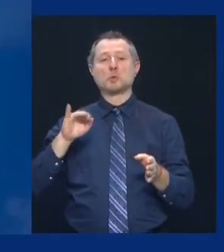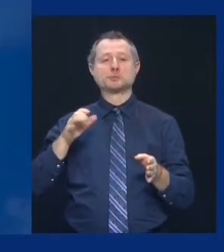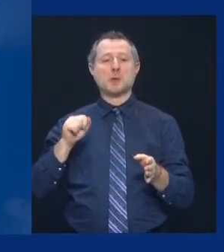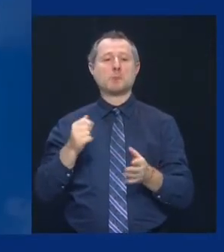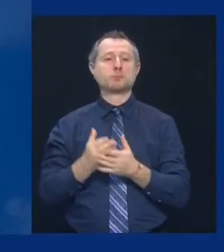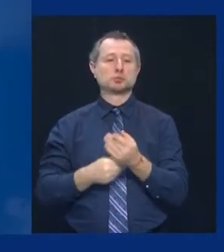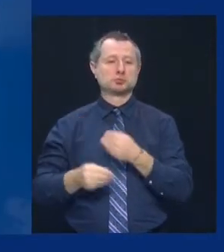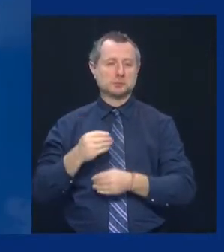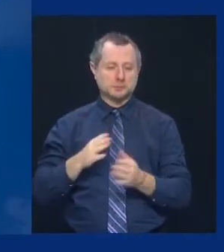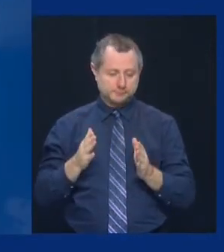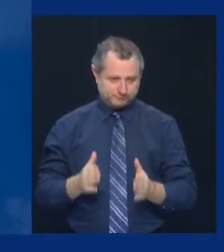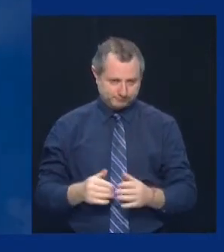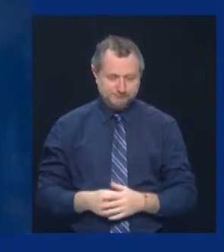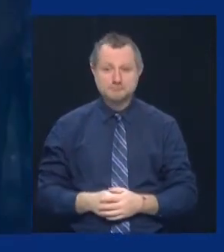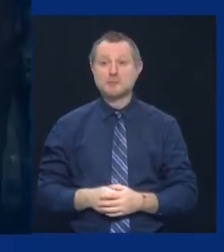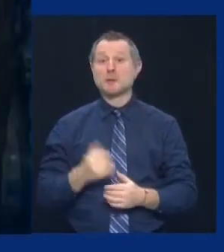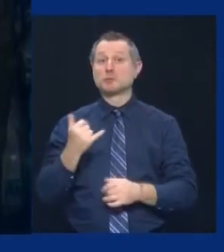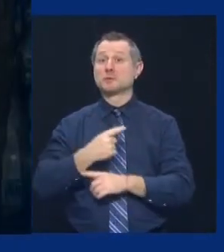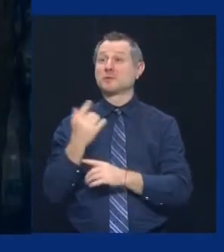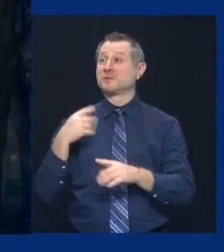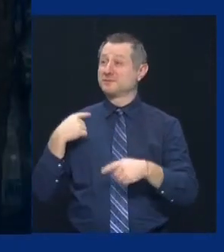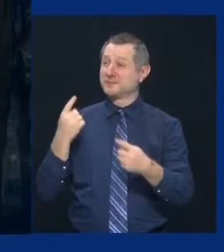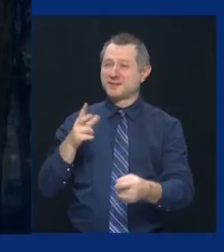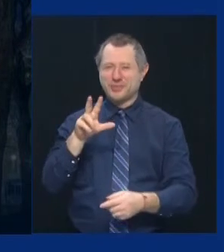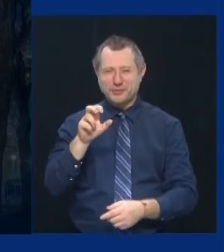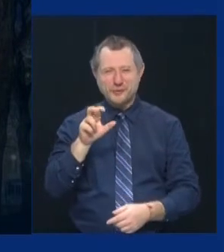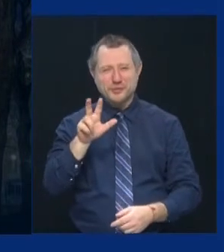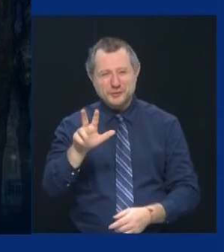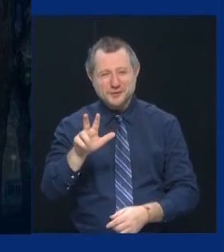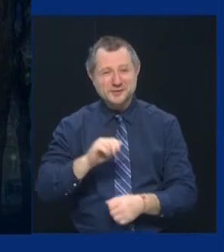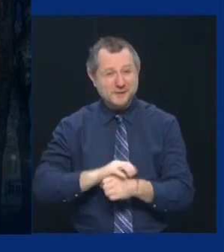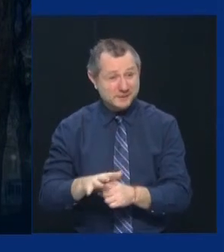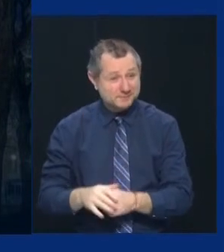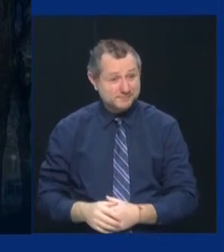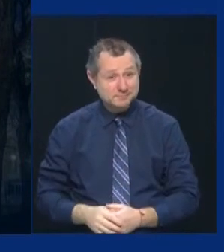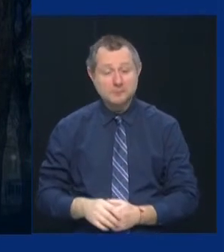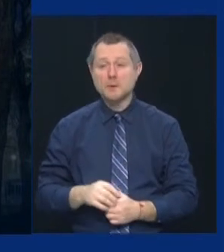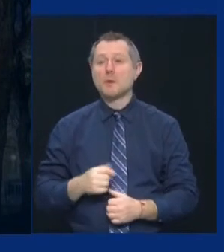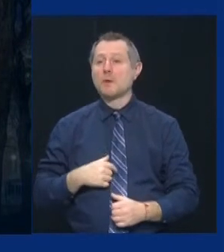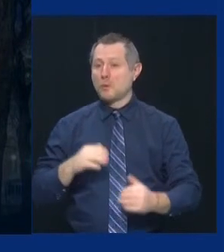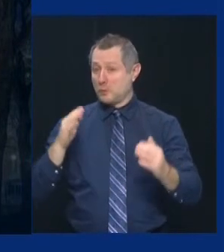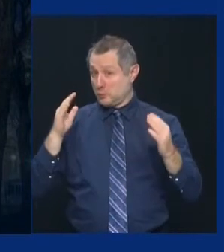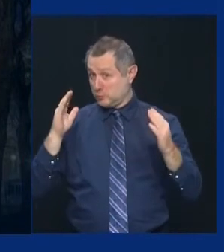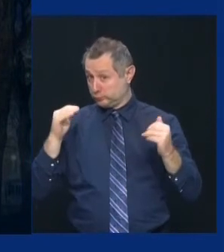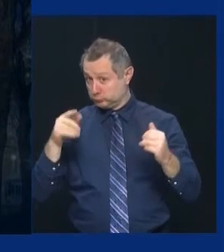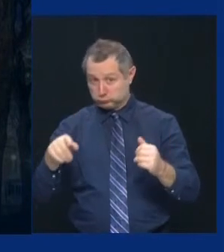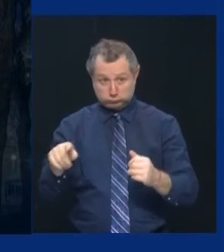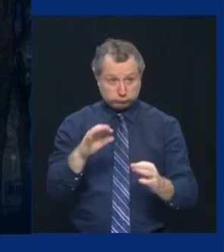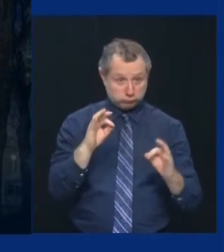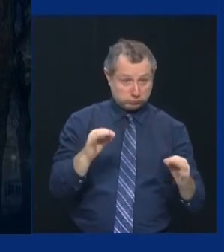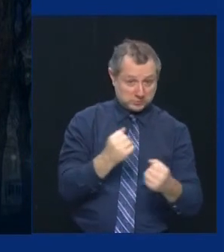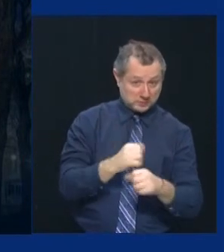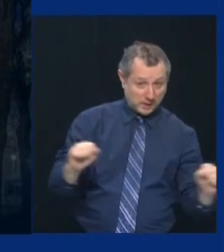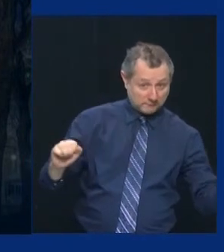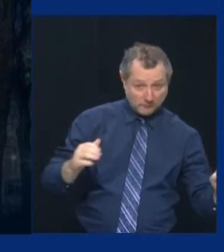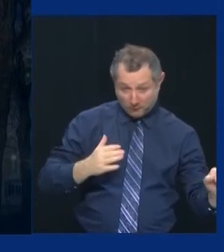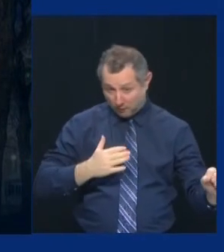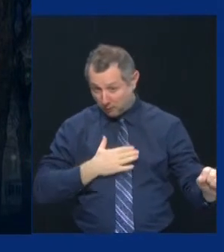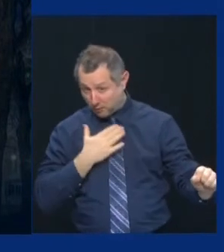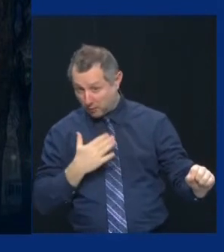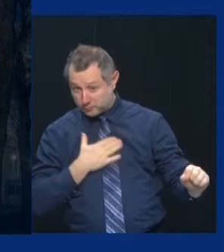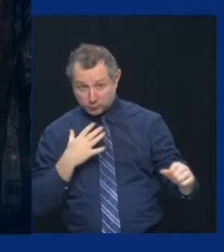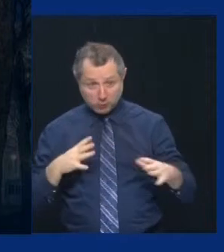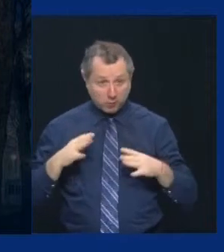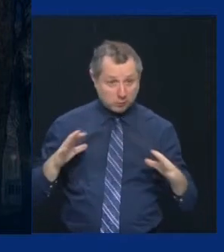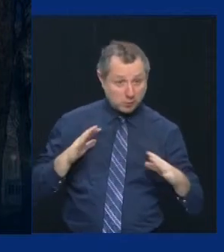3:03, we made it. I hope everyone had a safe and happy holiday.